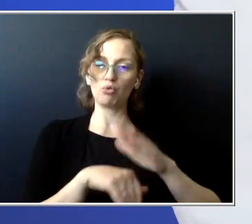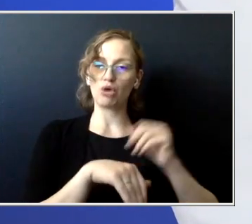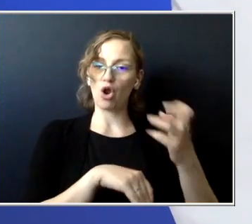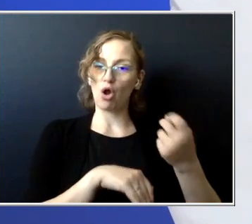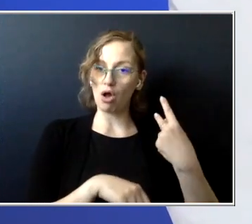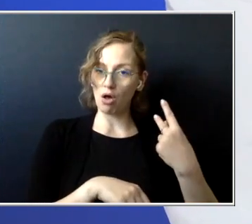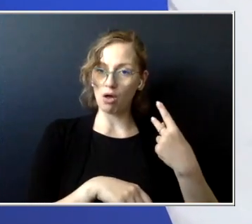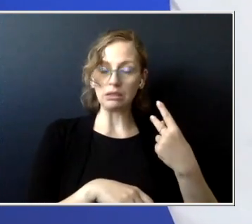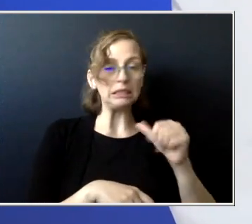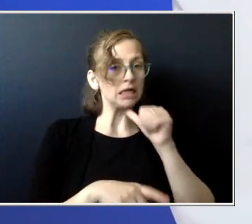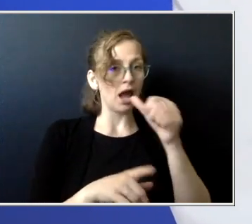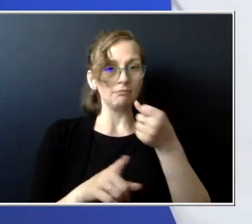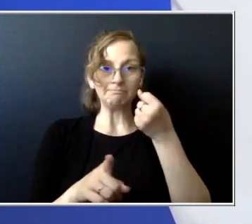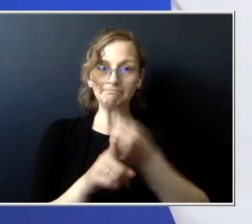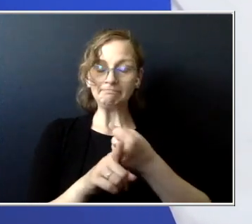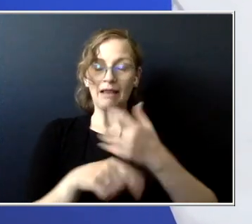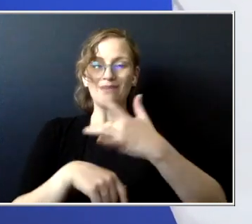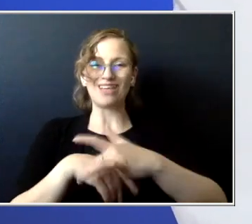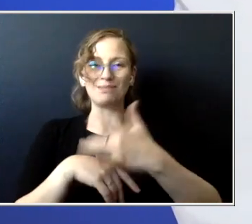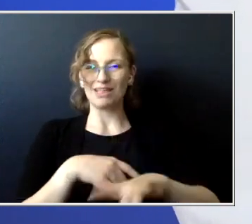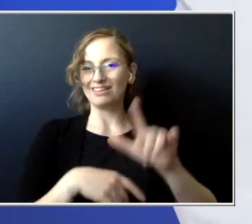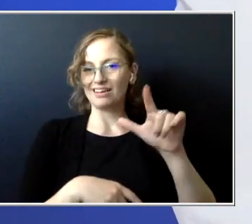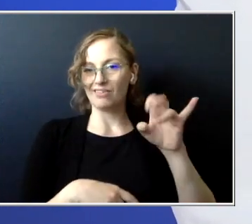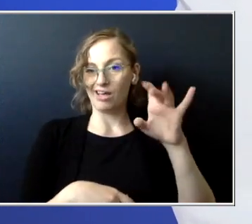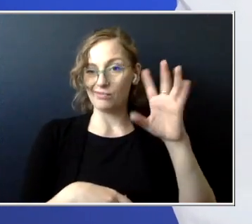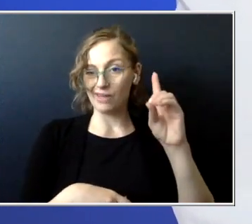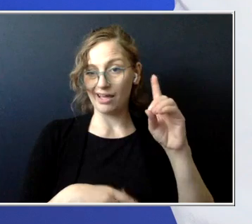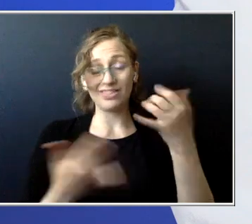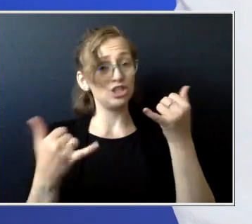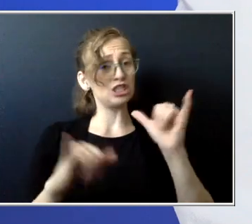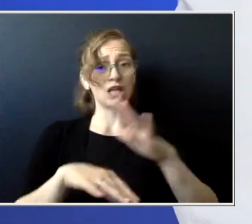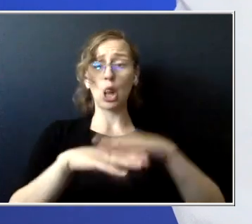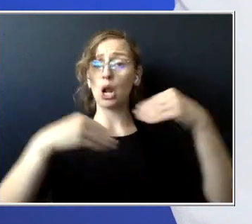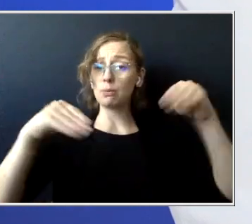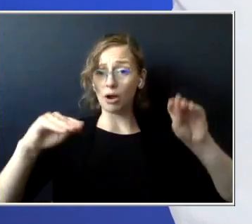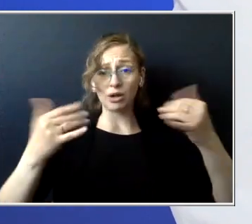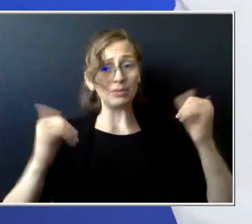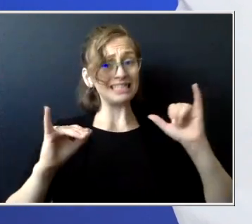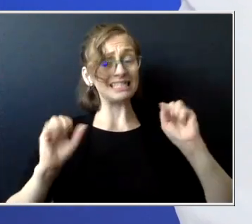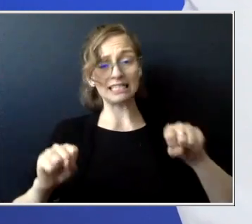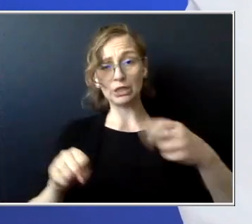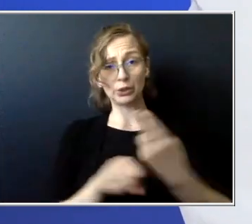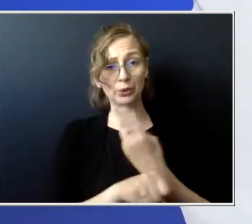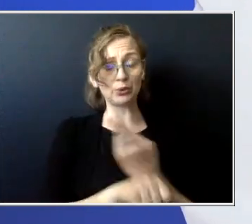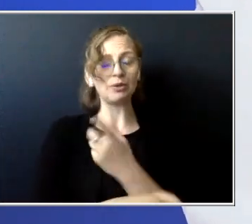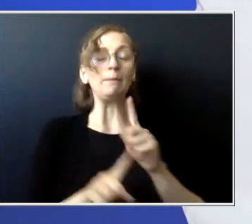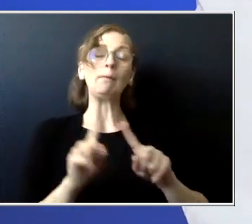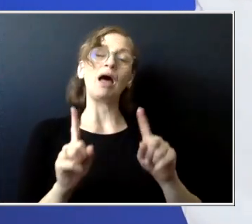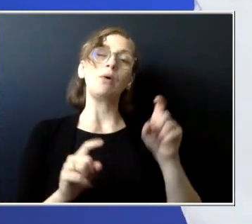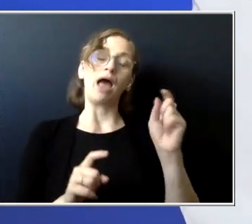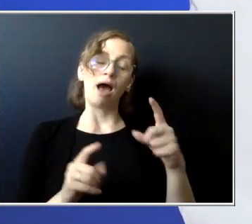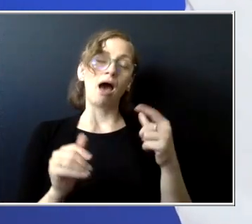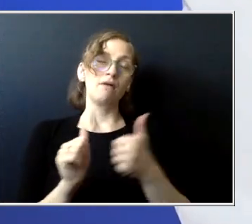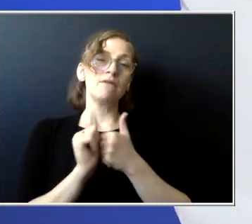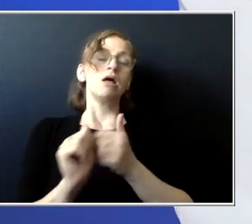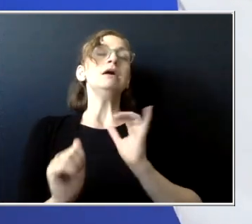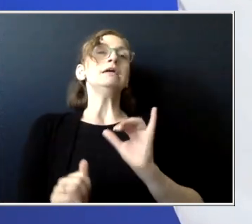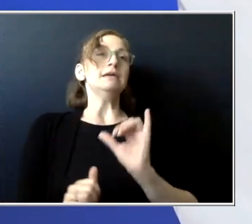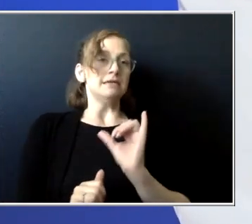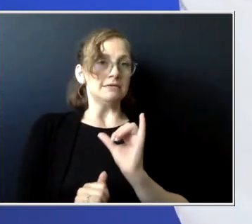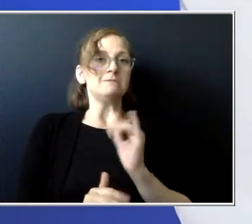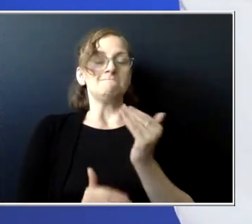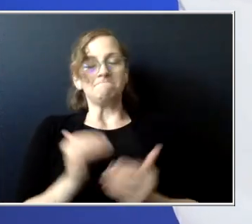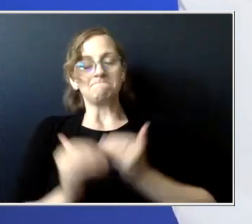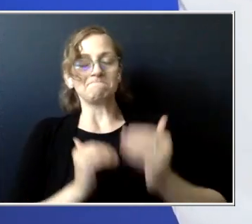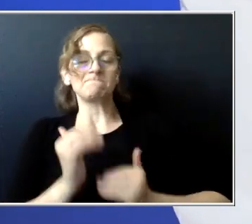sort of limiting its use in any way, but basically had us follow the usual sort of policies and